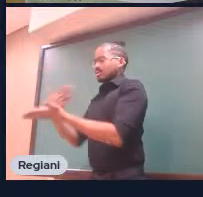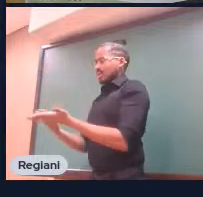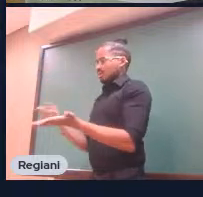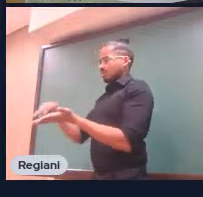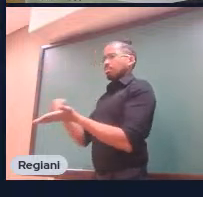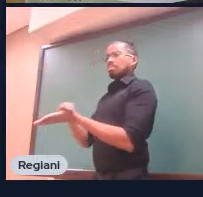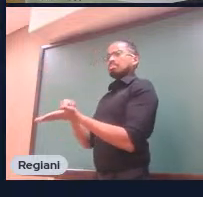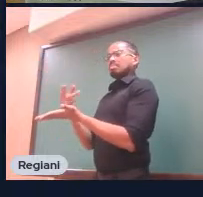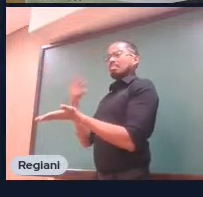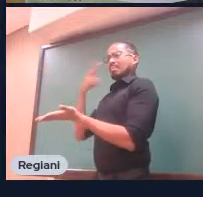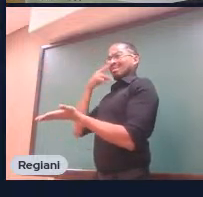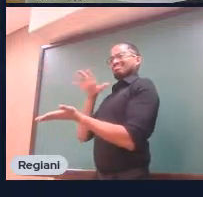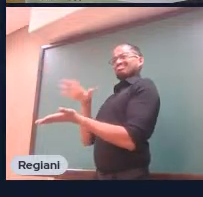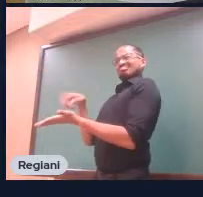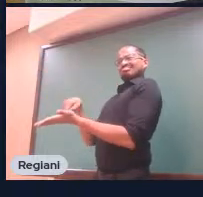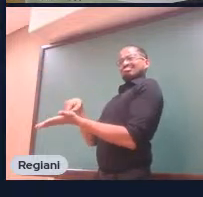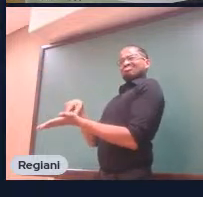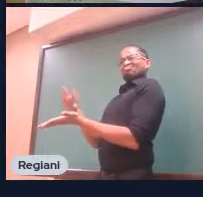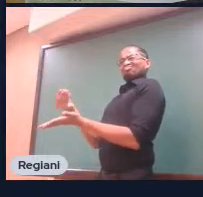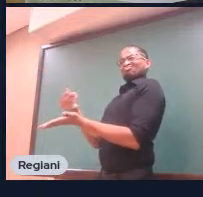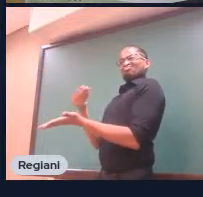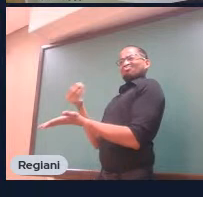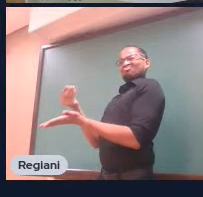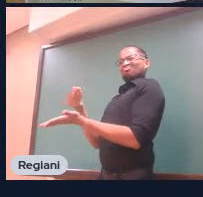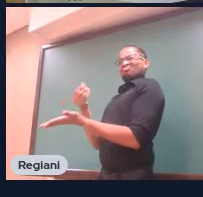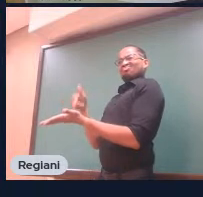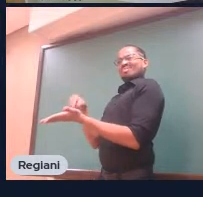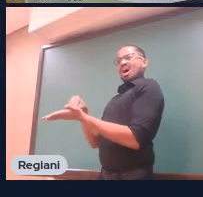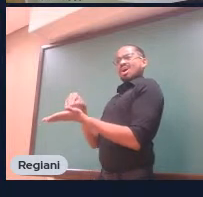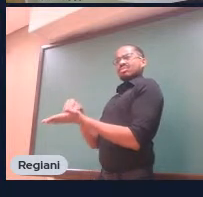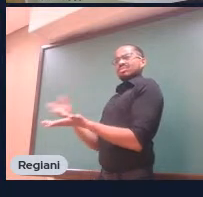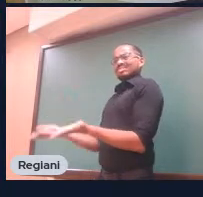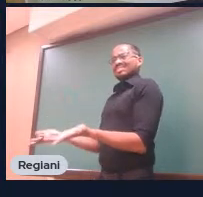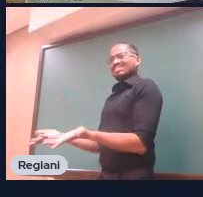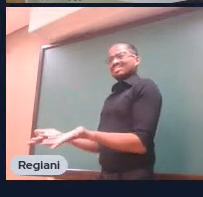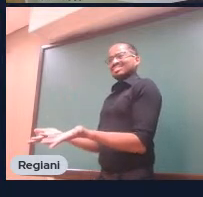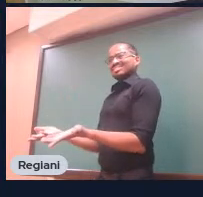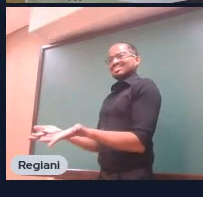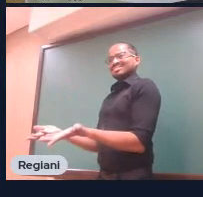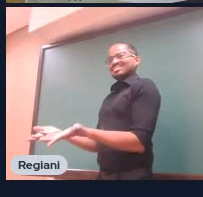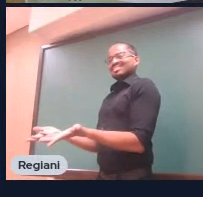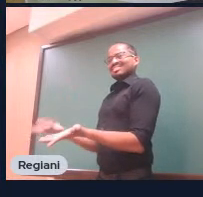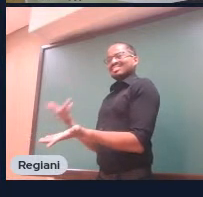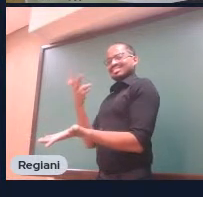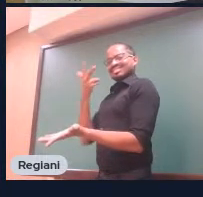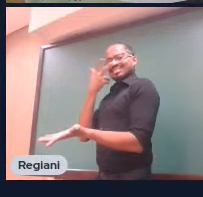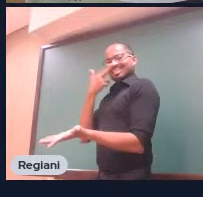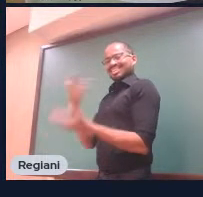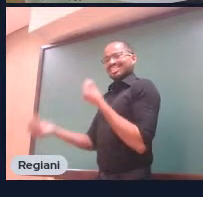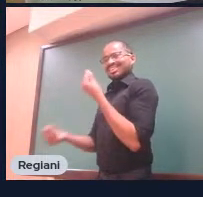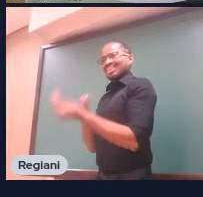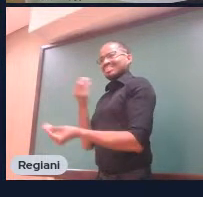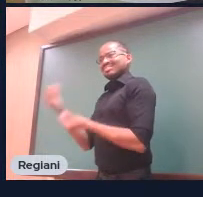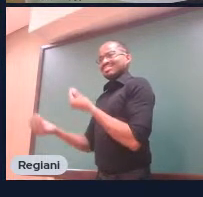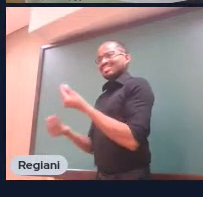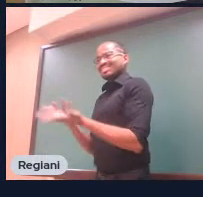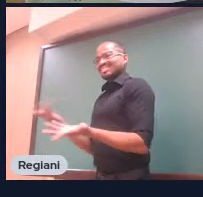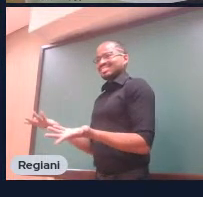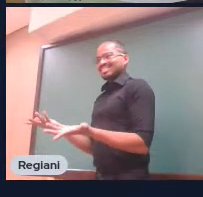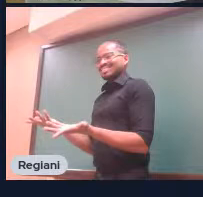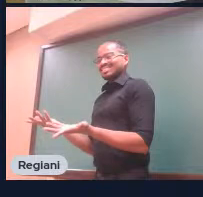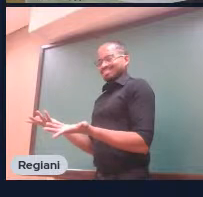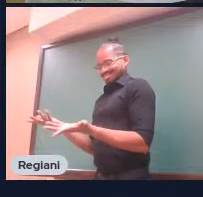So, the future is here, but not always. We still need, and we'll come back to that, human input as well.